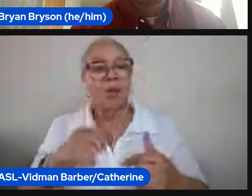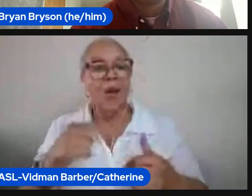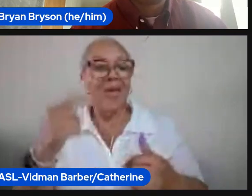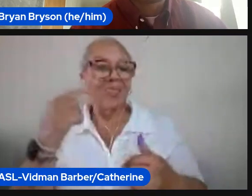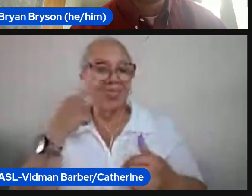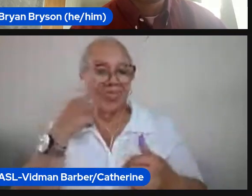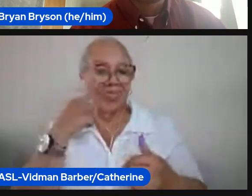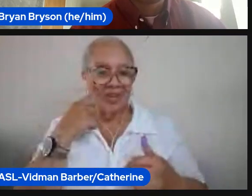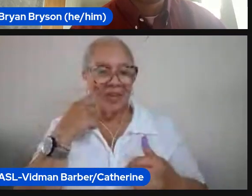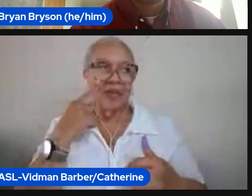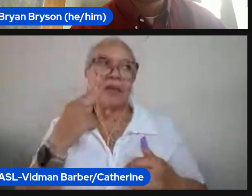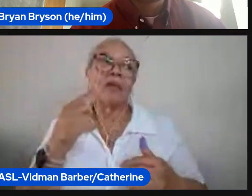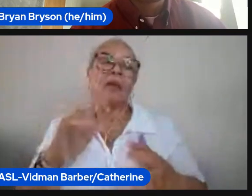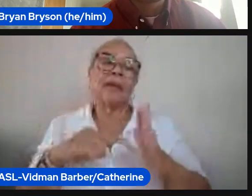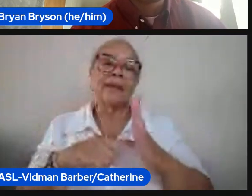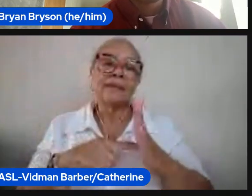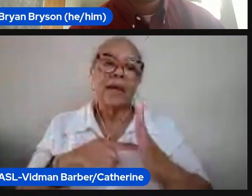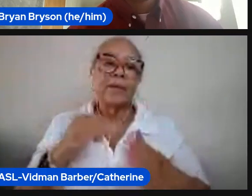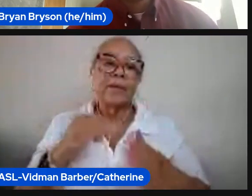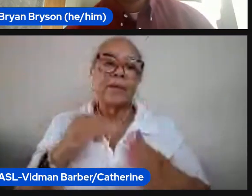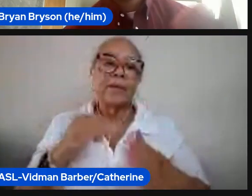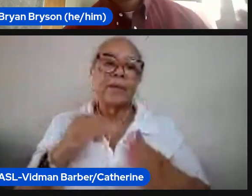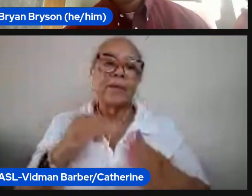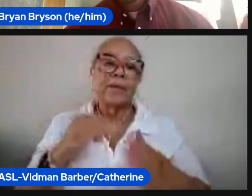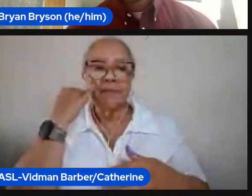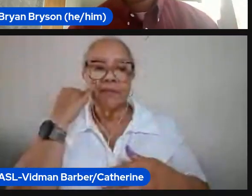that for example, if I do